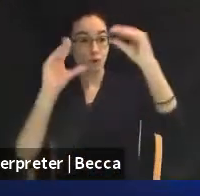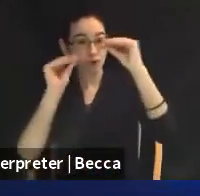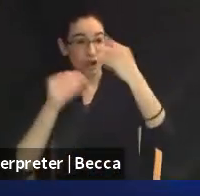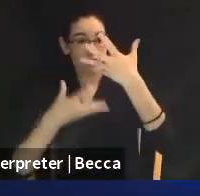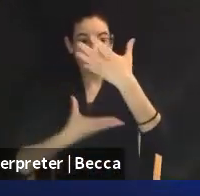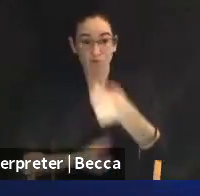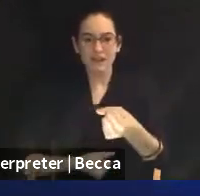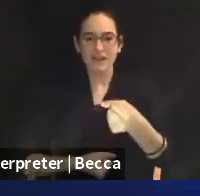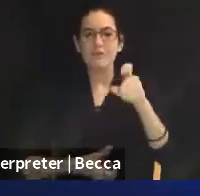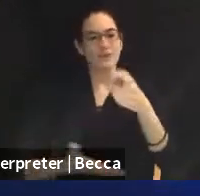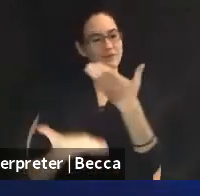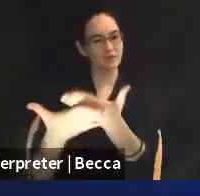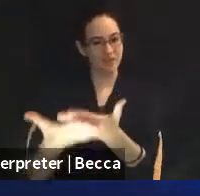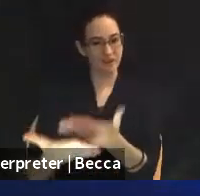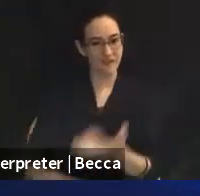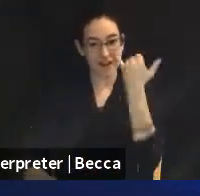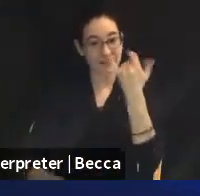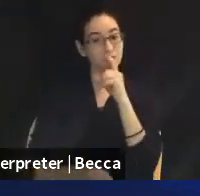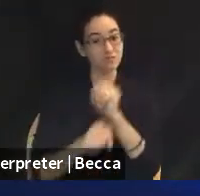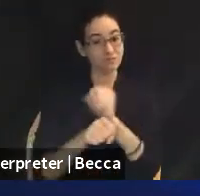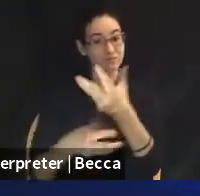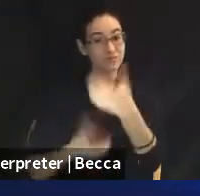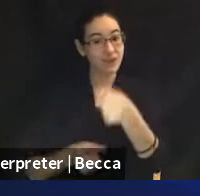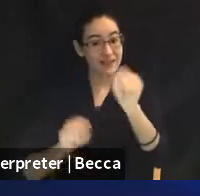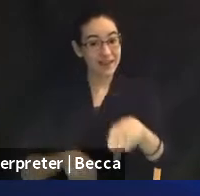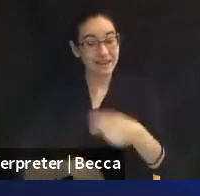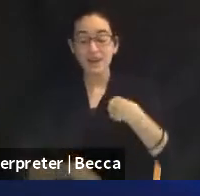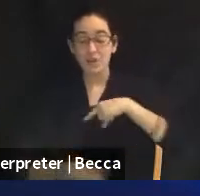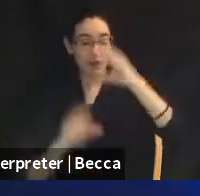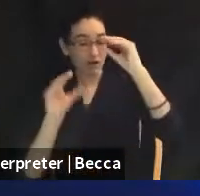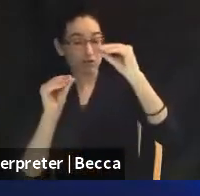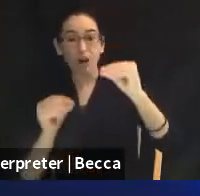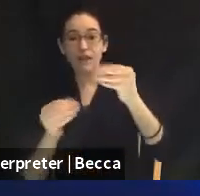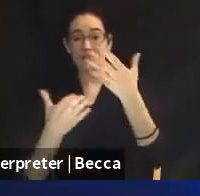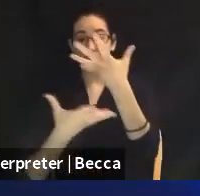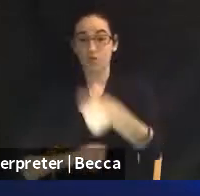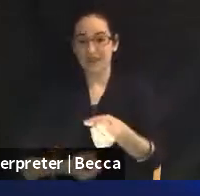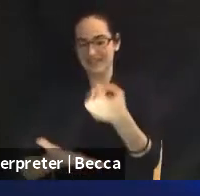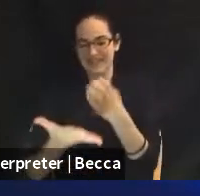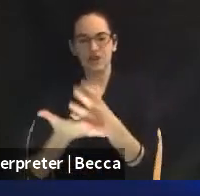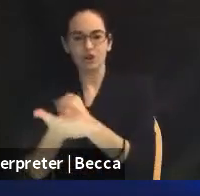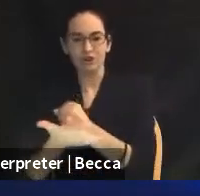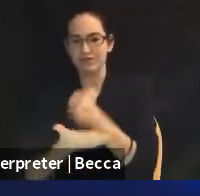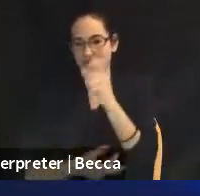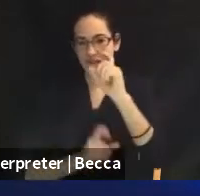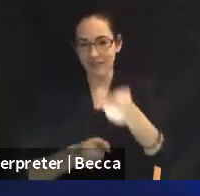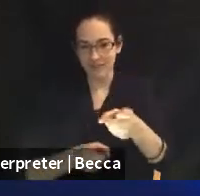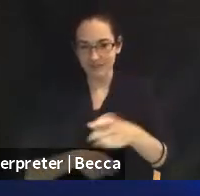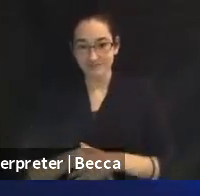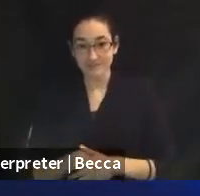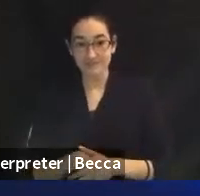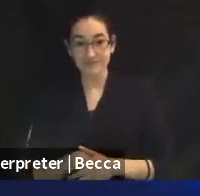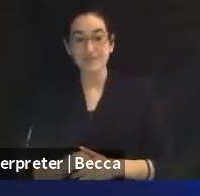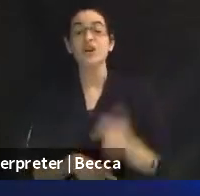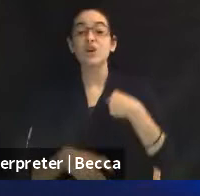verify. You're taught trust is earned and not given. We're taught this: fool me once, shame on you.